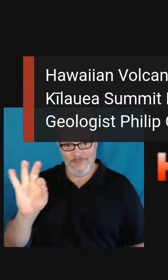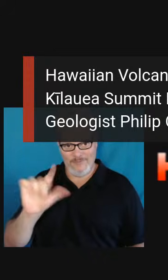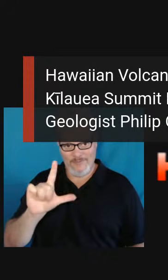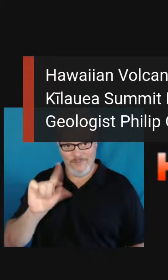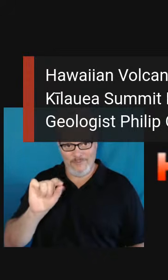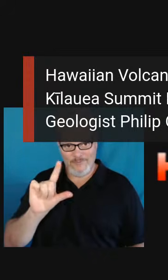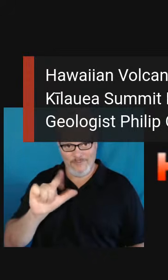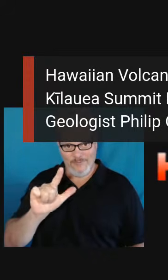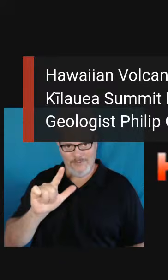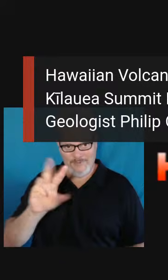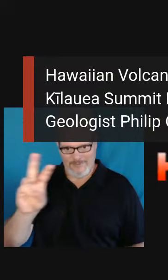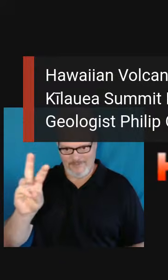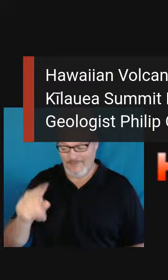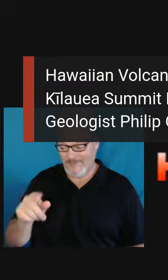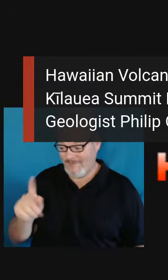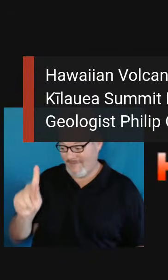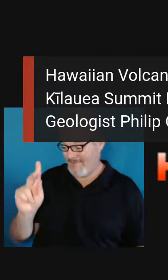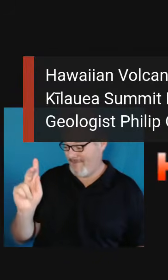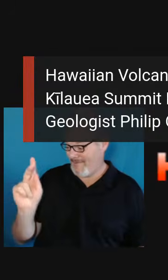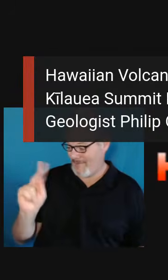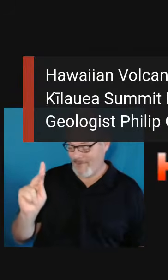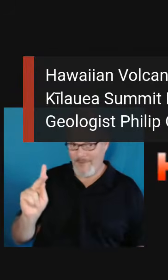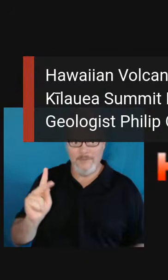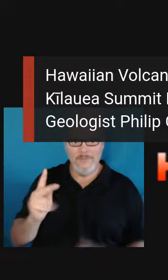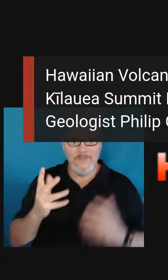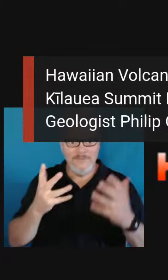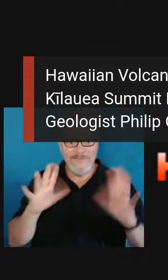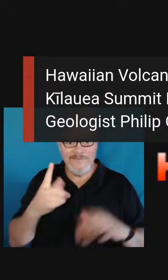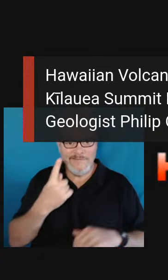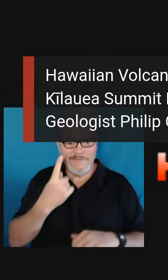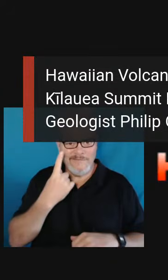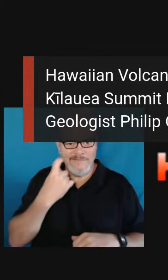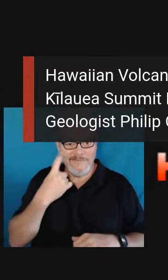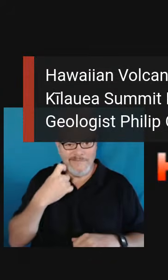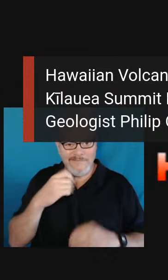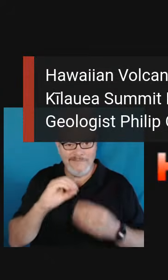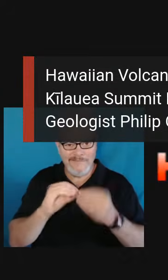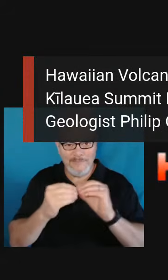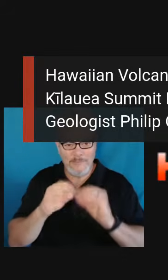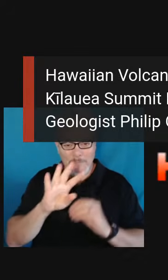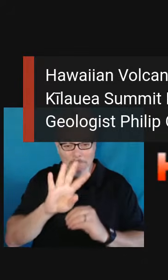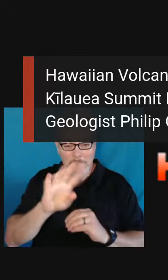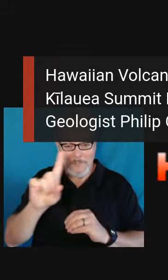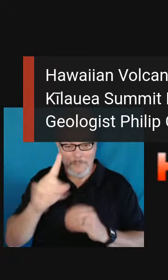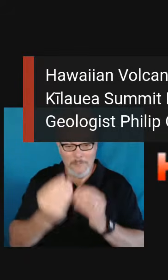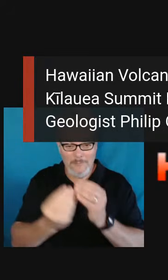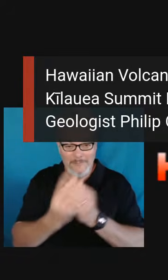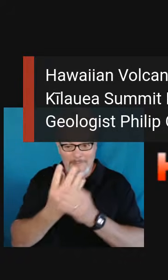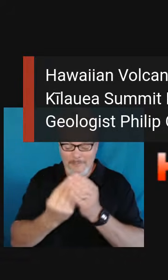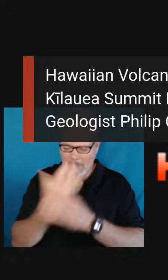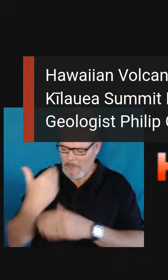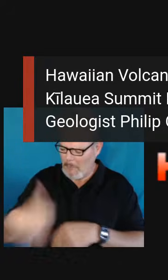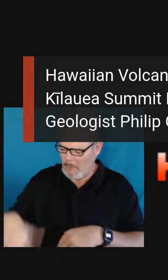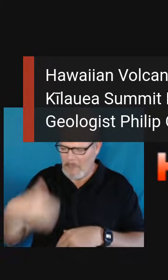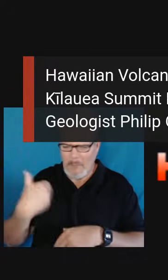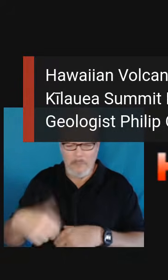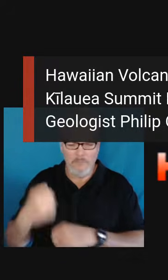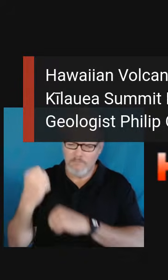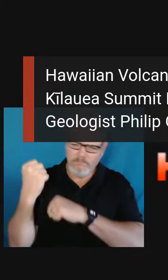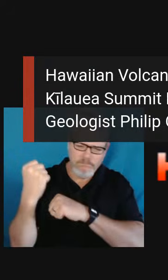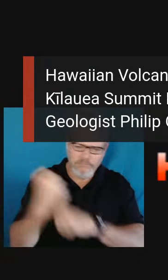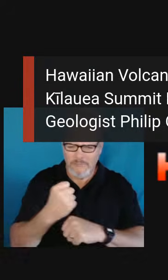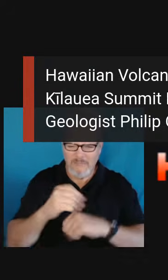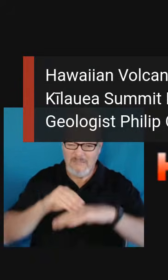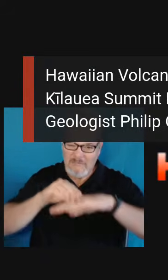had its 41st episode. I'll argue it's its most impactful one thus far to the community, given